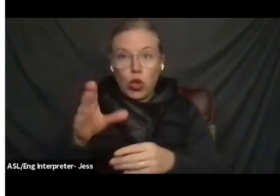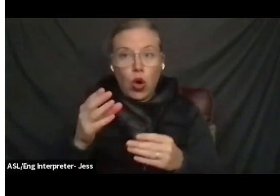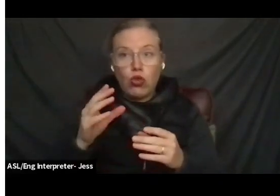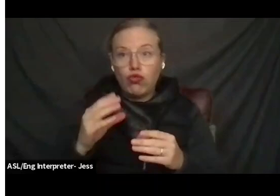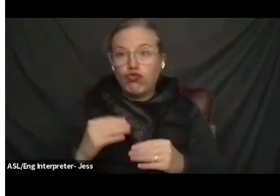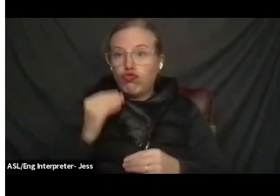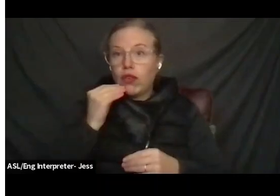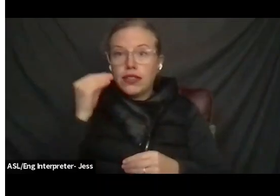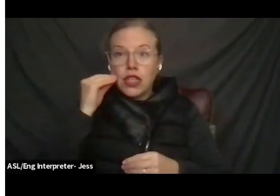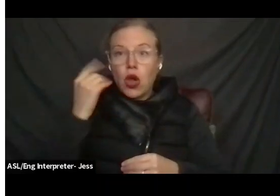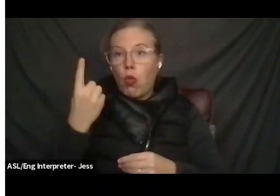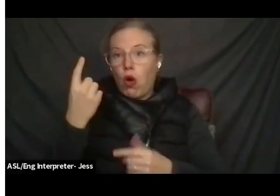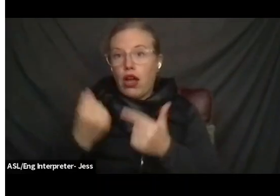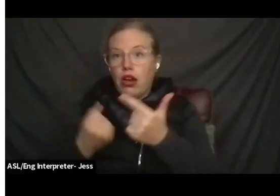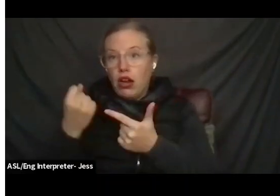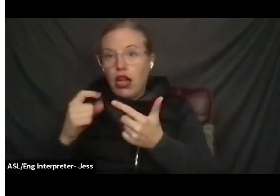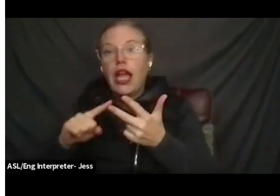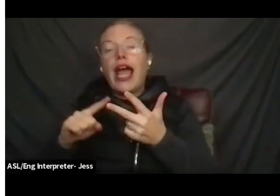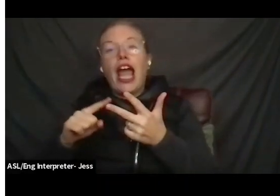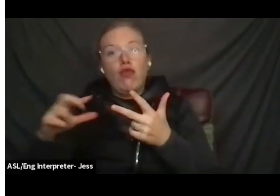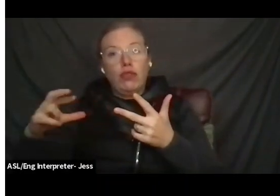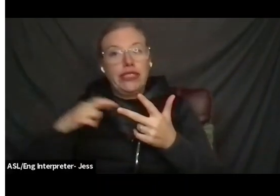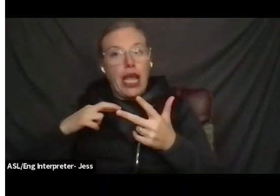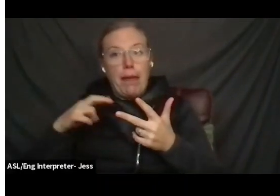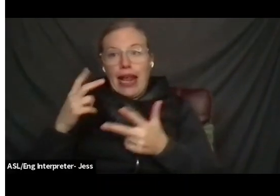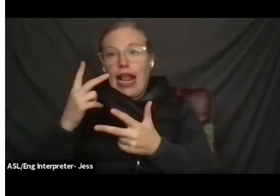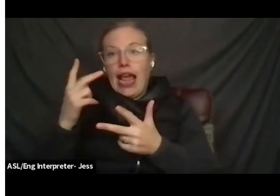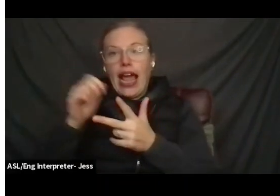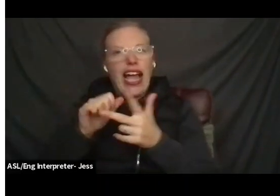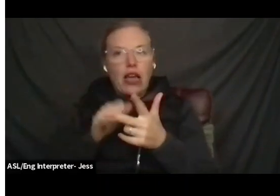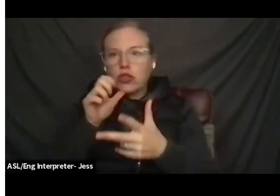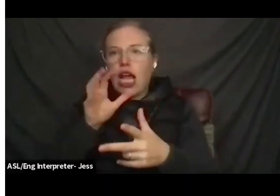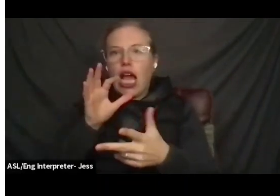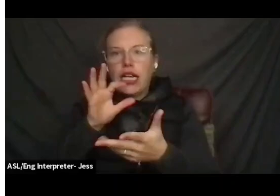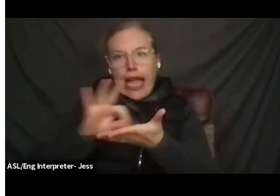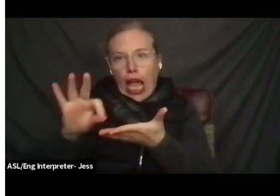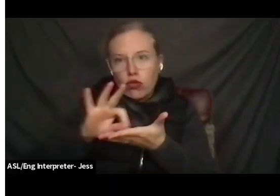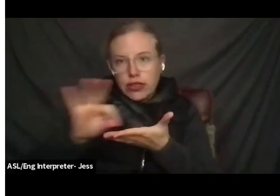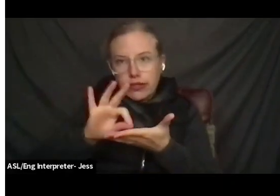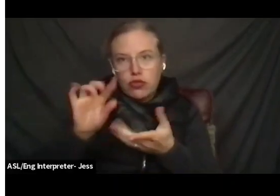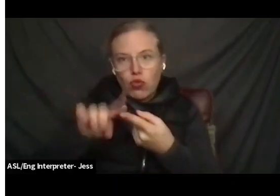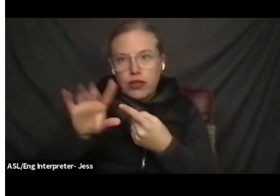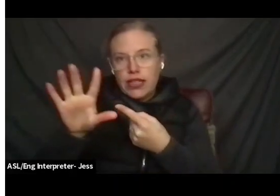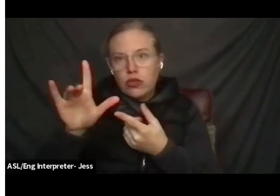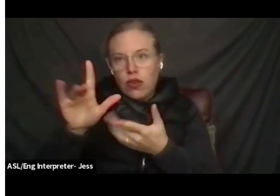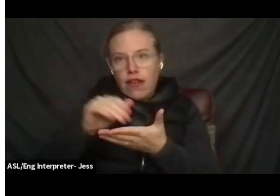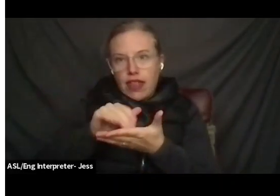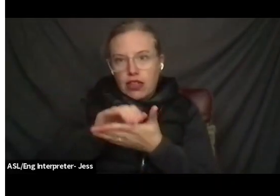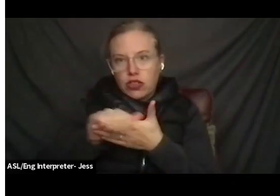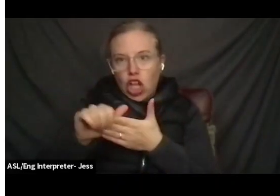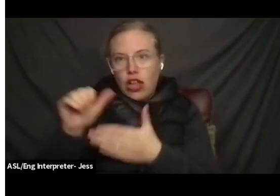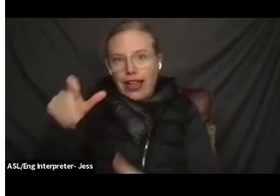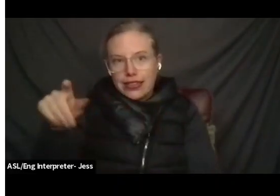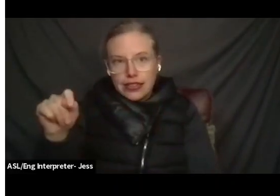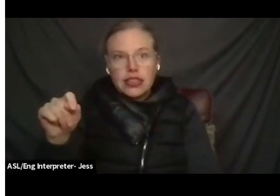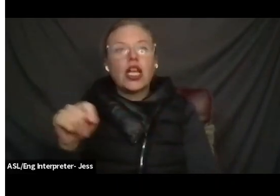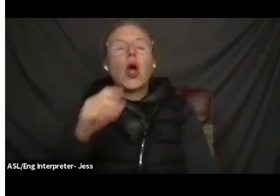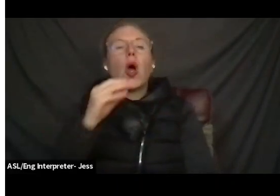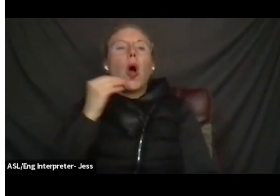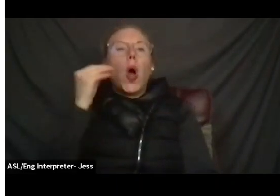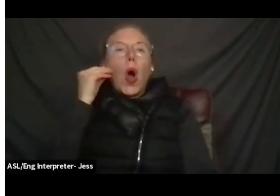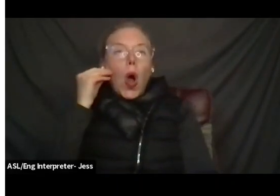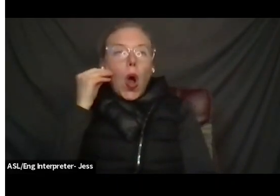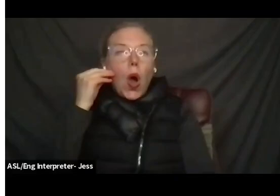1 automobile, and retirement accounts. Next, we're going to go to the loan terms. So homes taxed